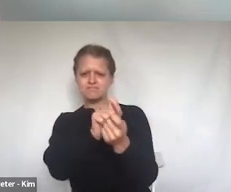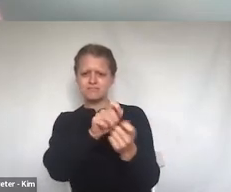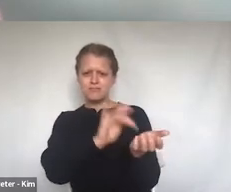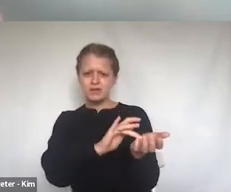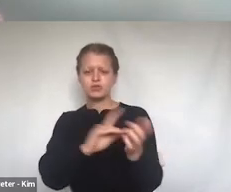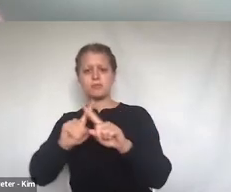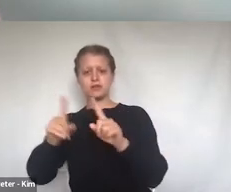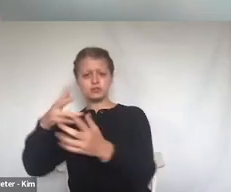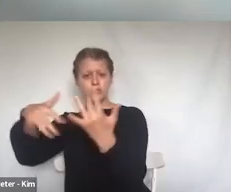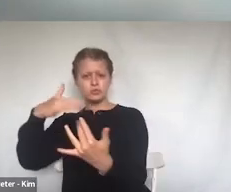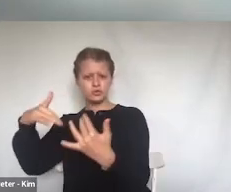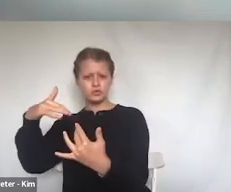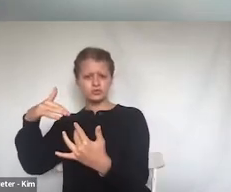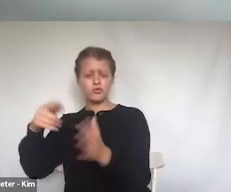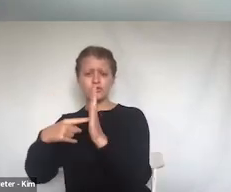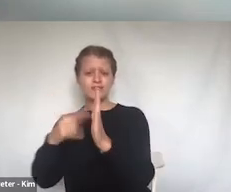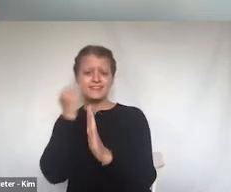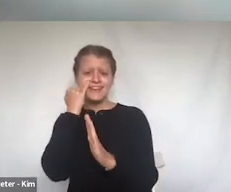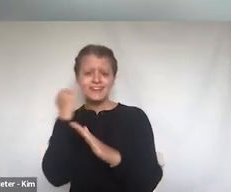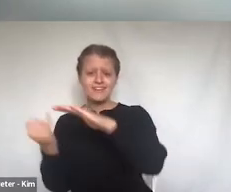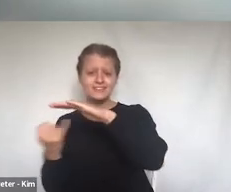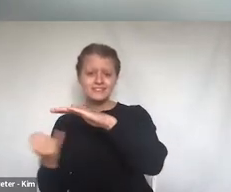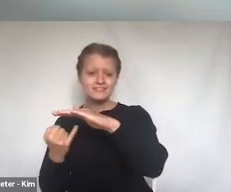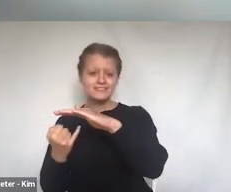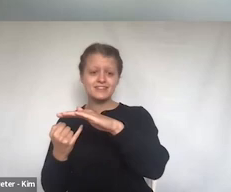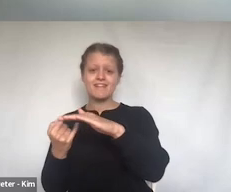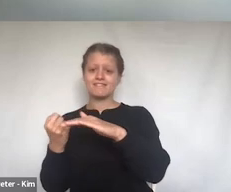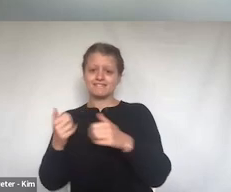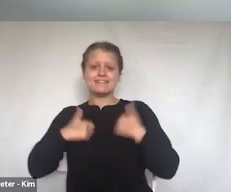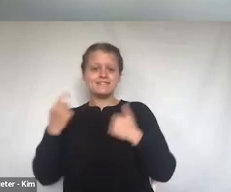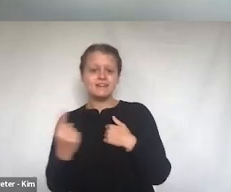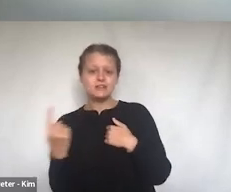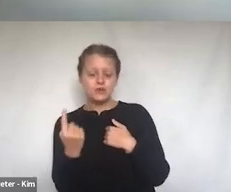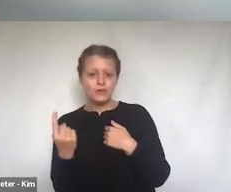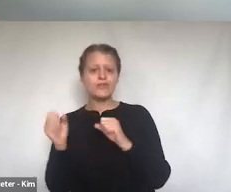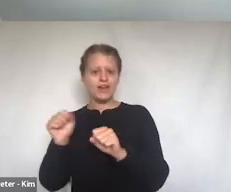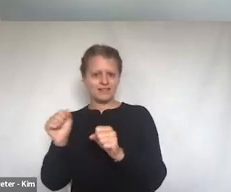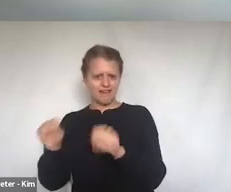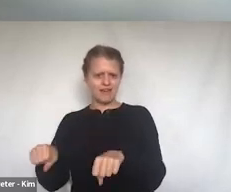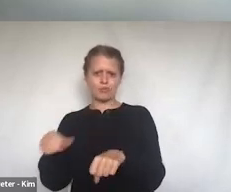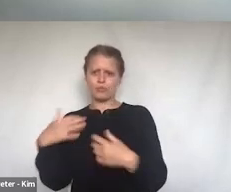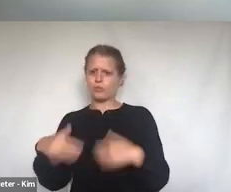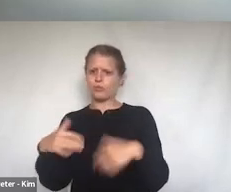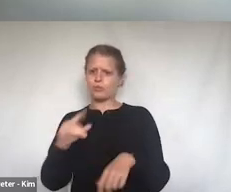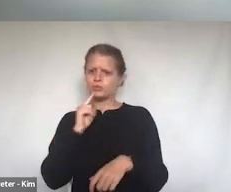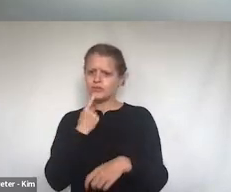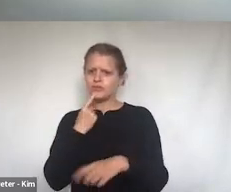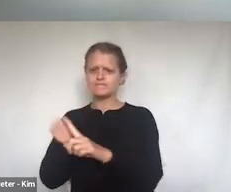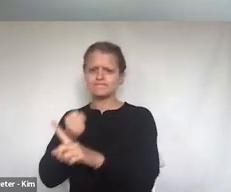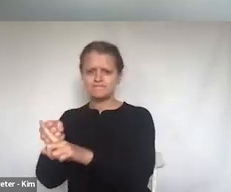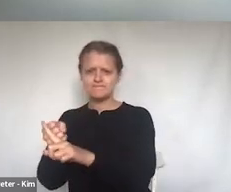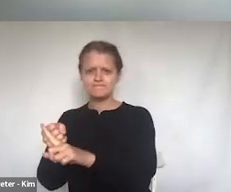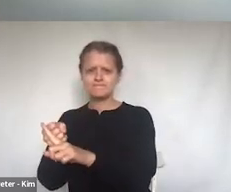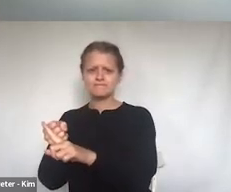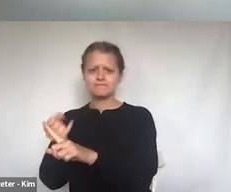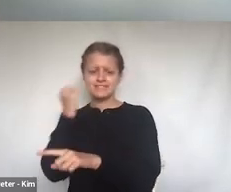living alone is definitely been found to be a major risk factor for some of the reasons that I mentioned earlier. It's a lot harder to take